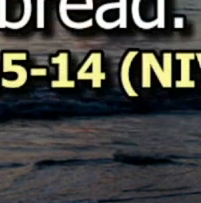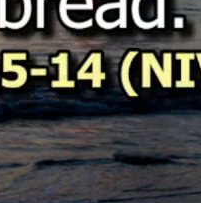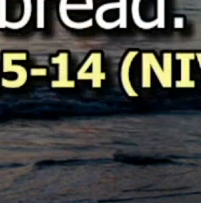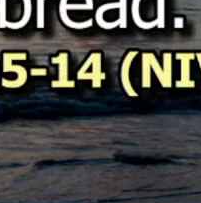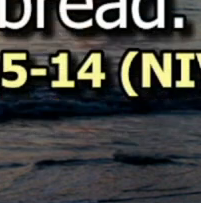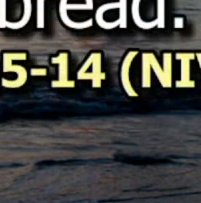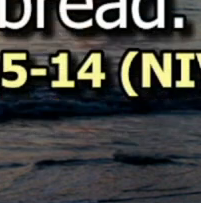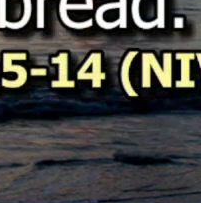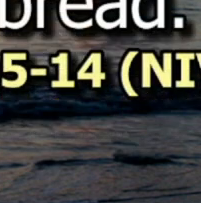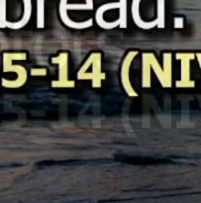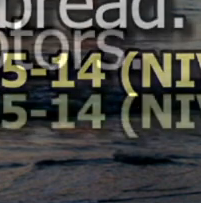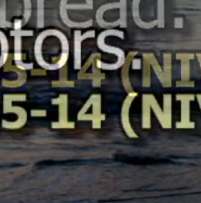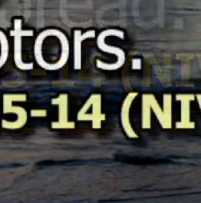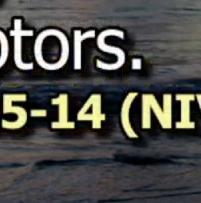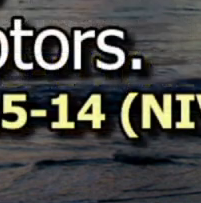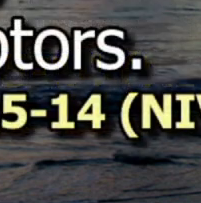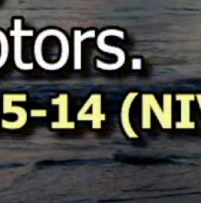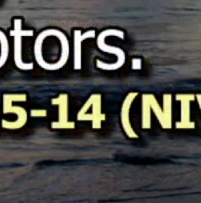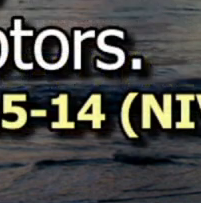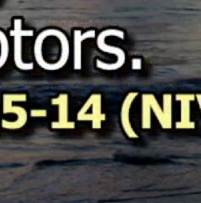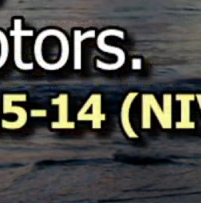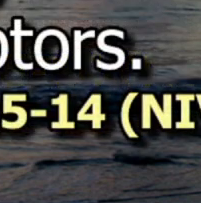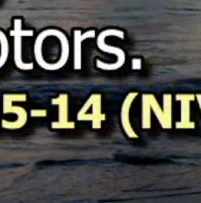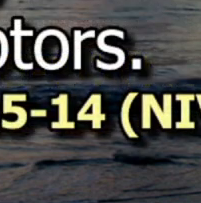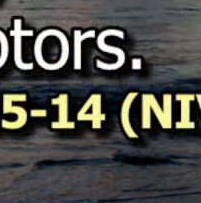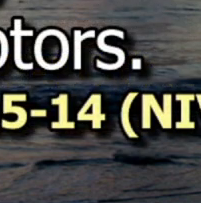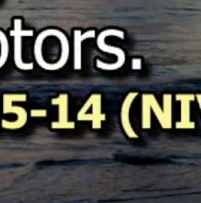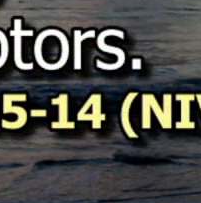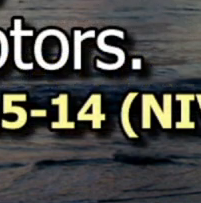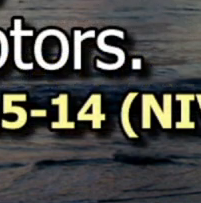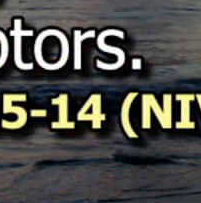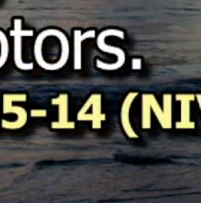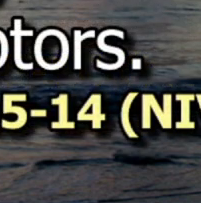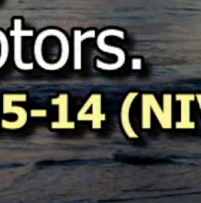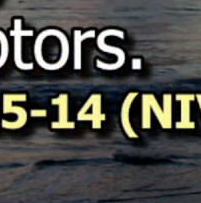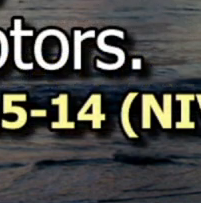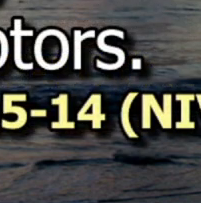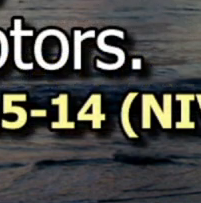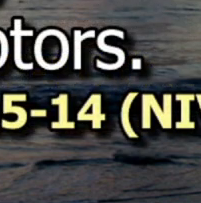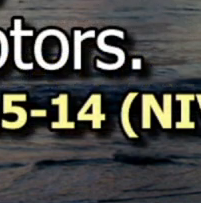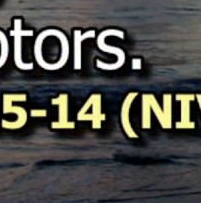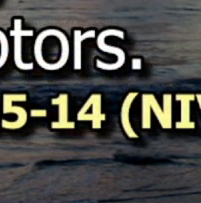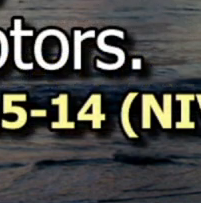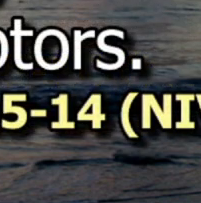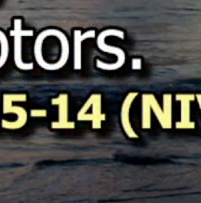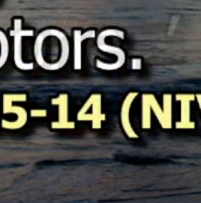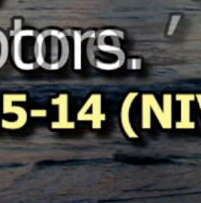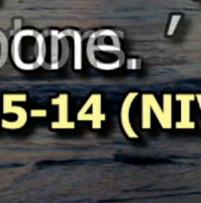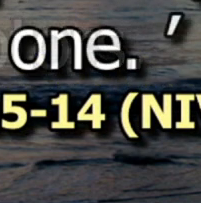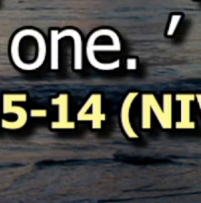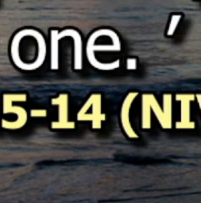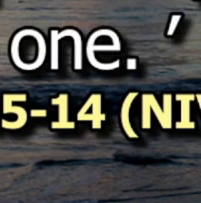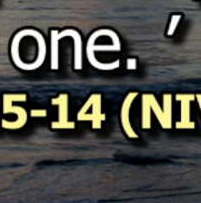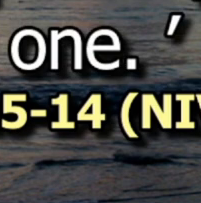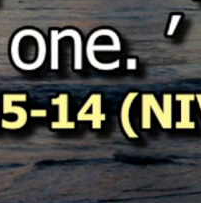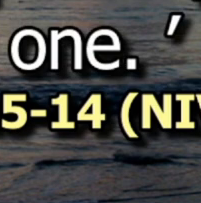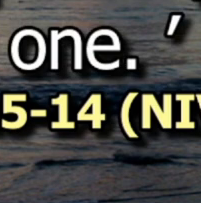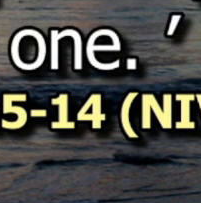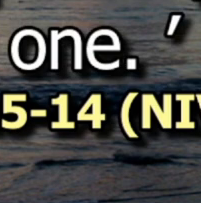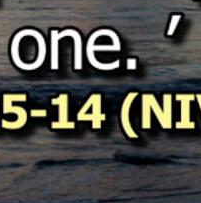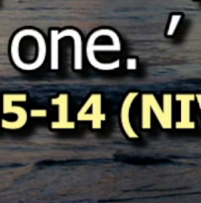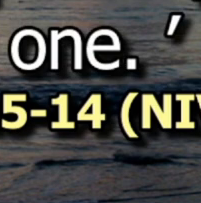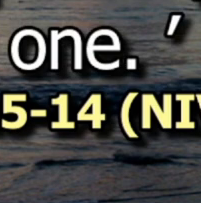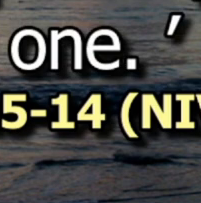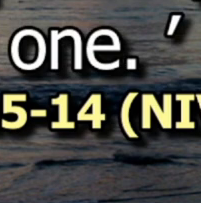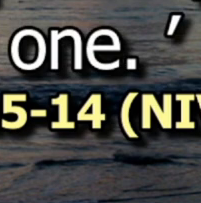daily bread, and forgive us our debts as we also forgive our debtors. And